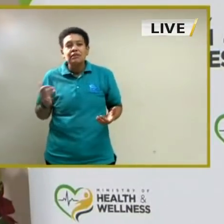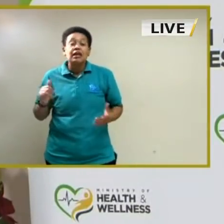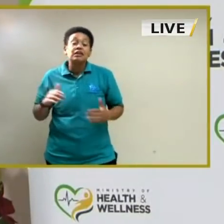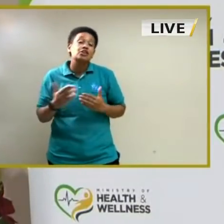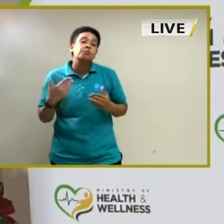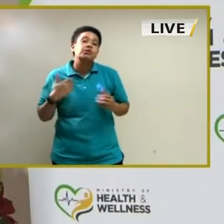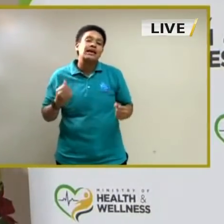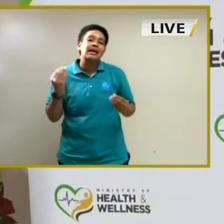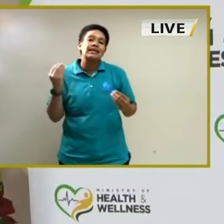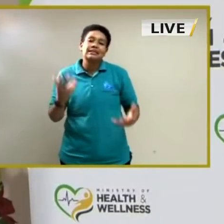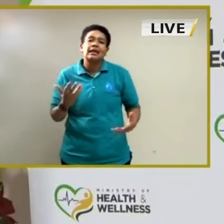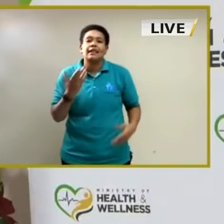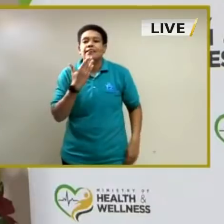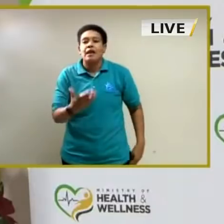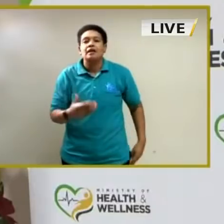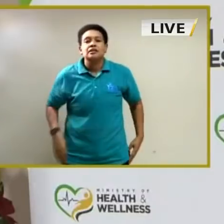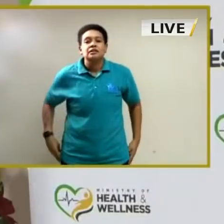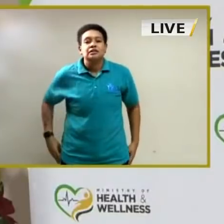can say on it. Thanks.